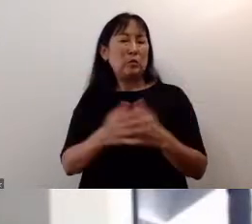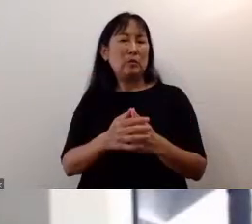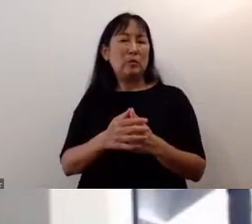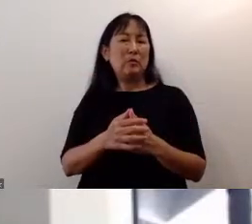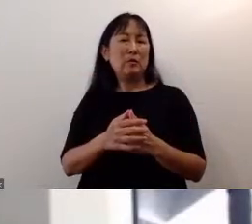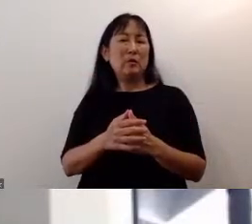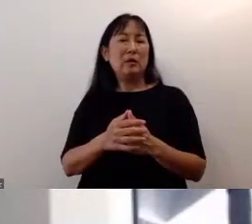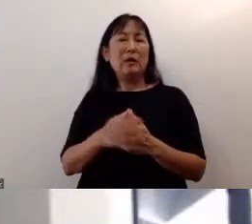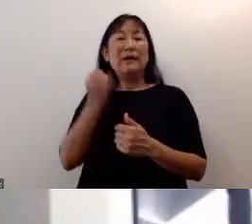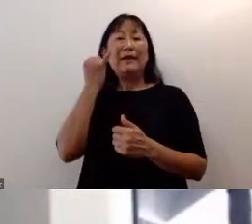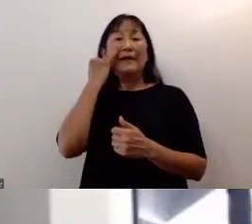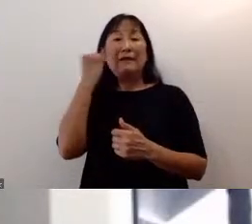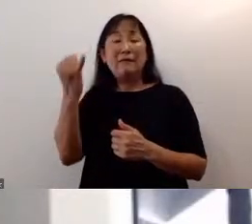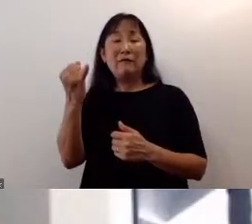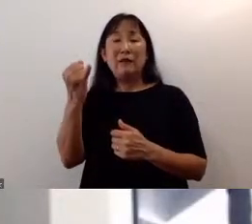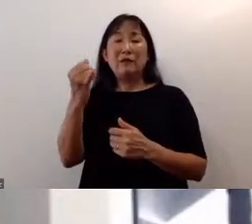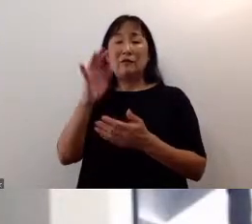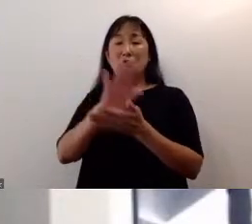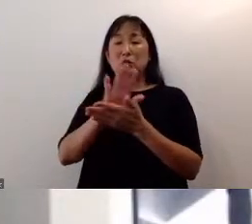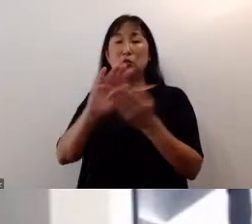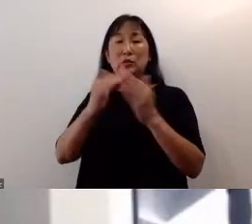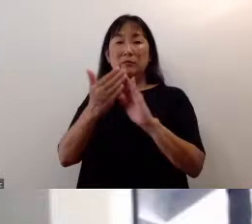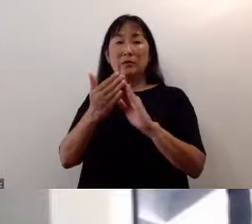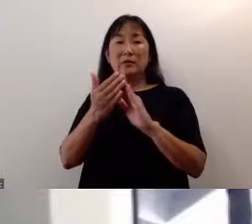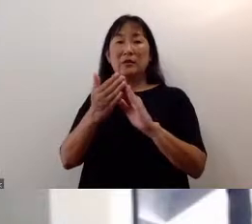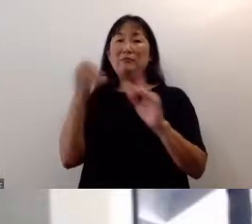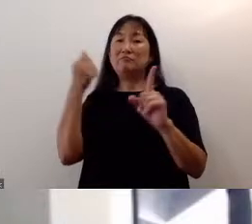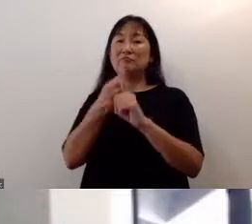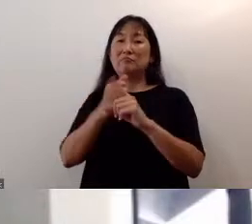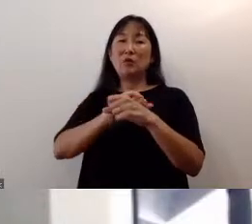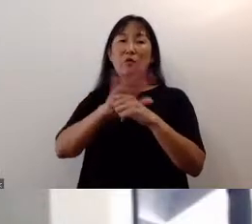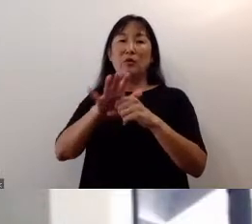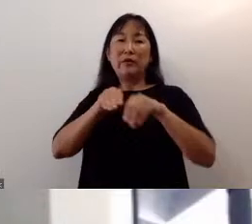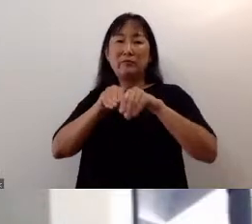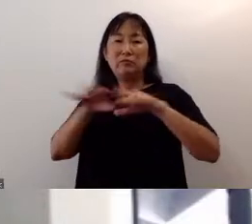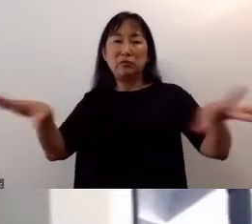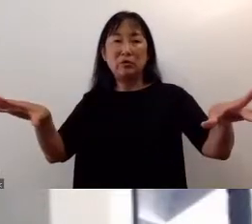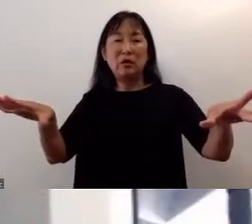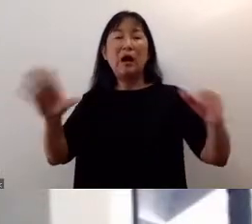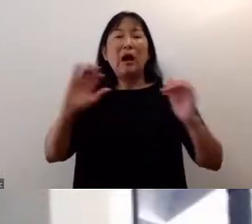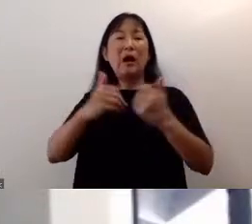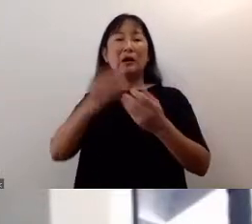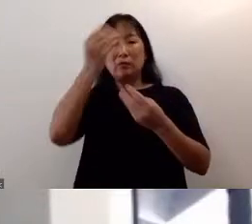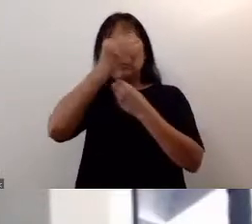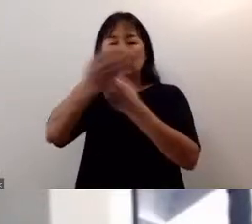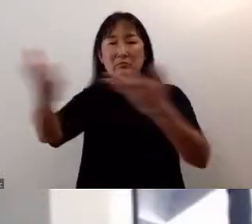any outbreak in a school community be handled, including notification and deep building cleaning?